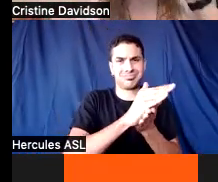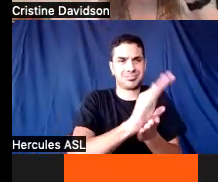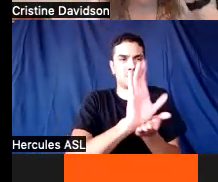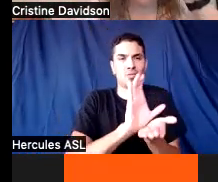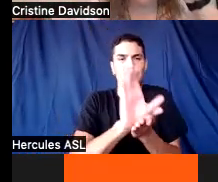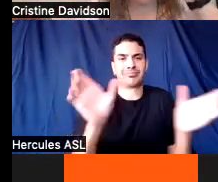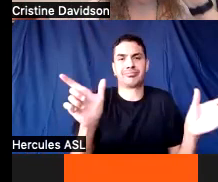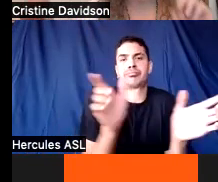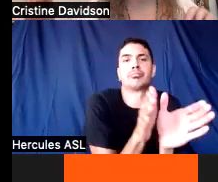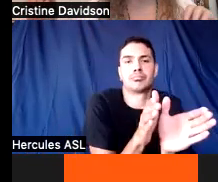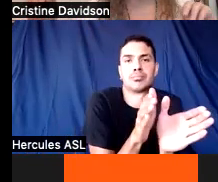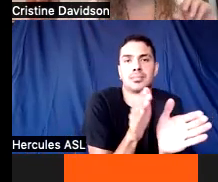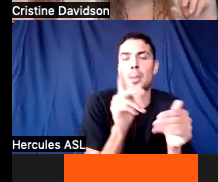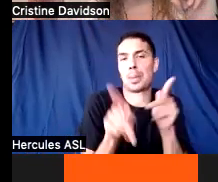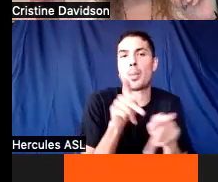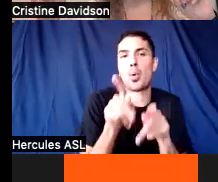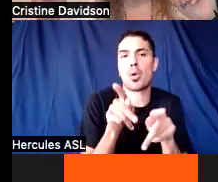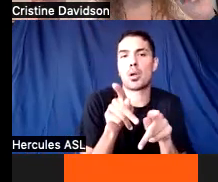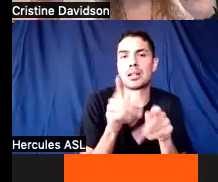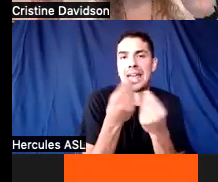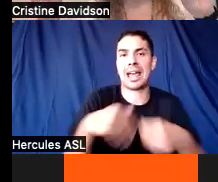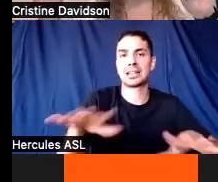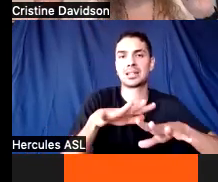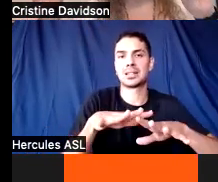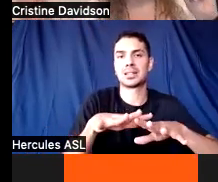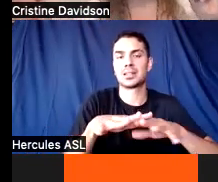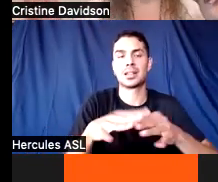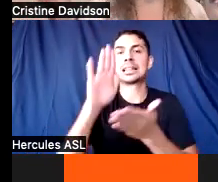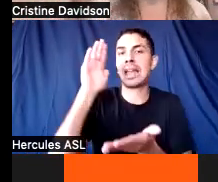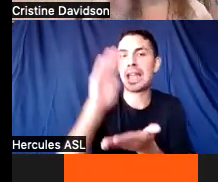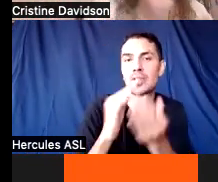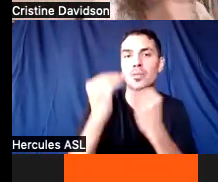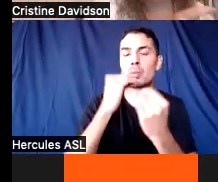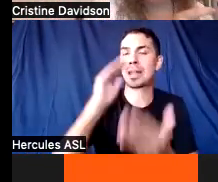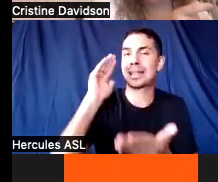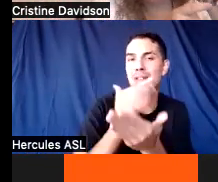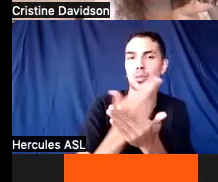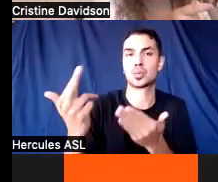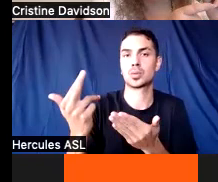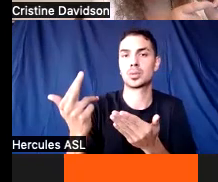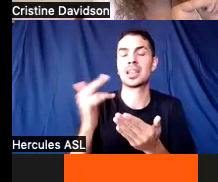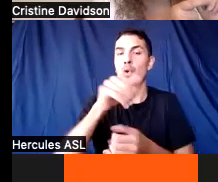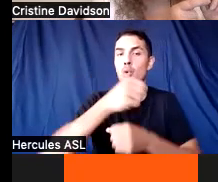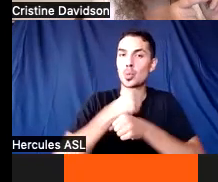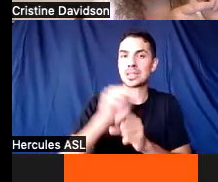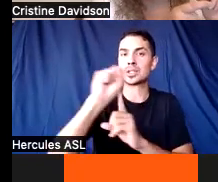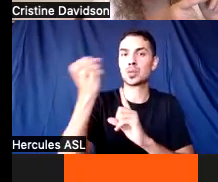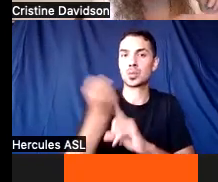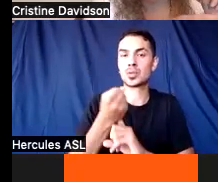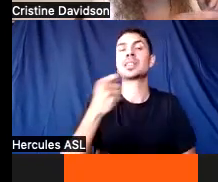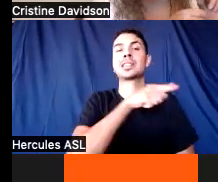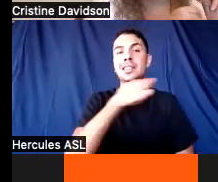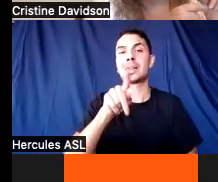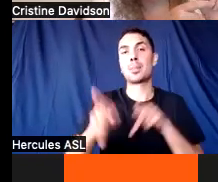there's no food, then you create a situation where the missionaries can provide food. So they're bringing